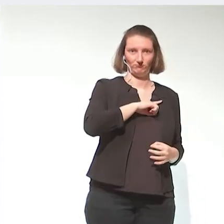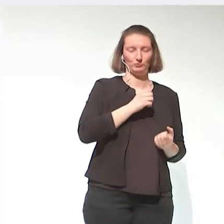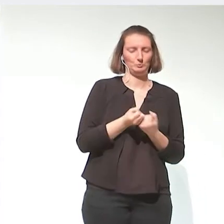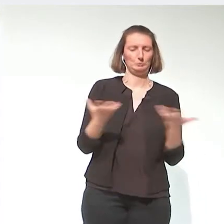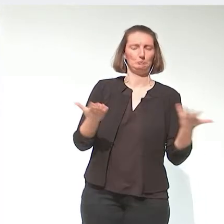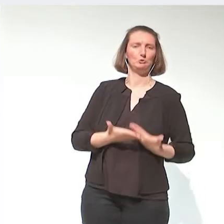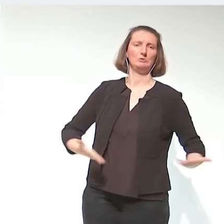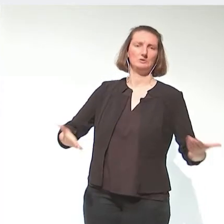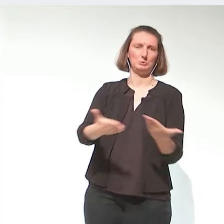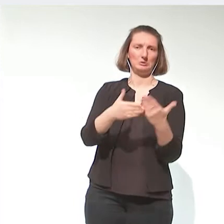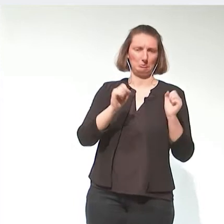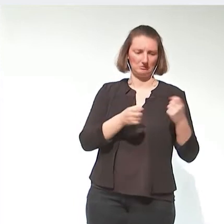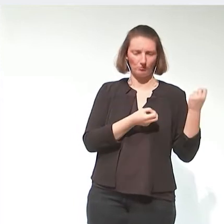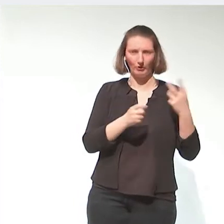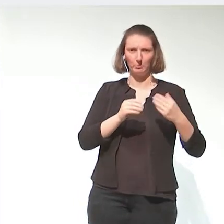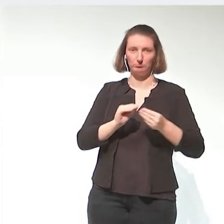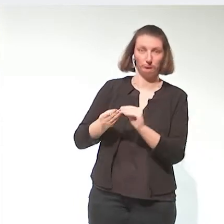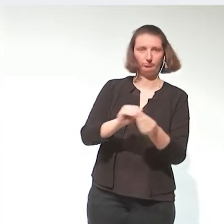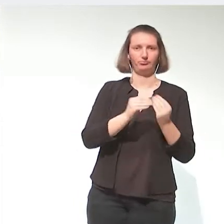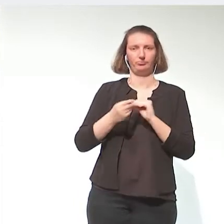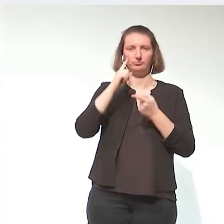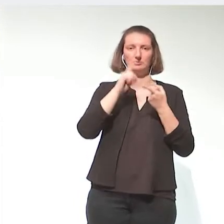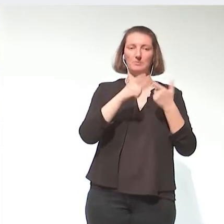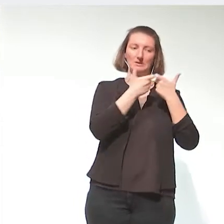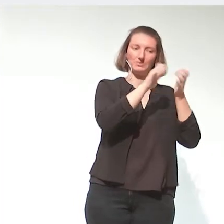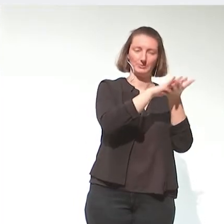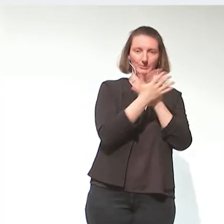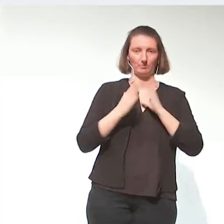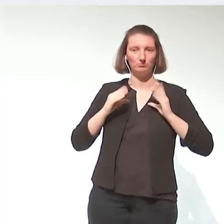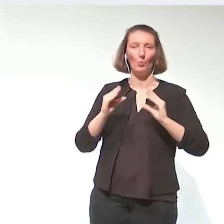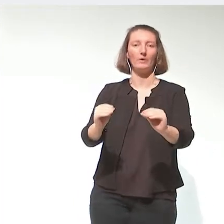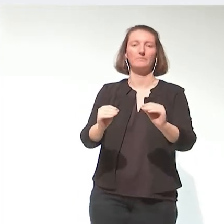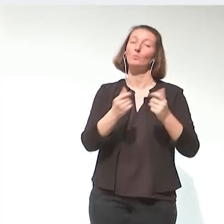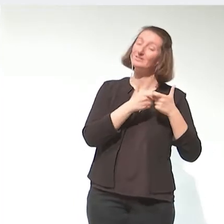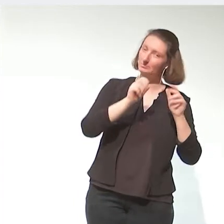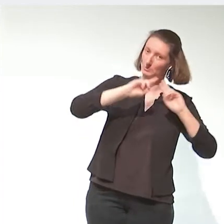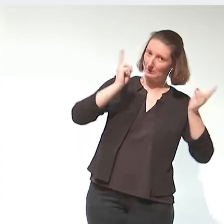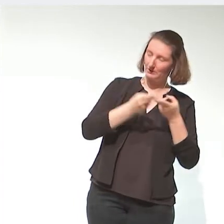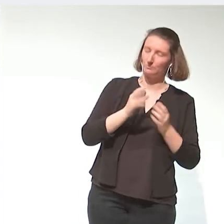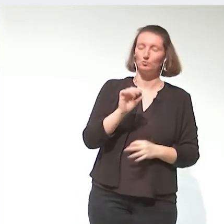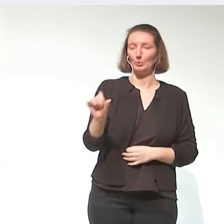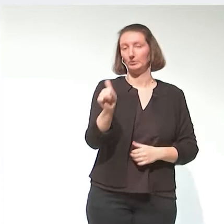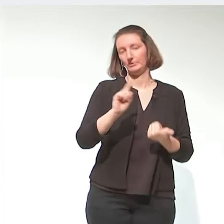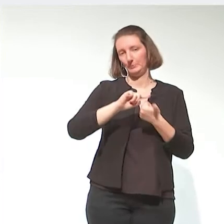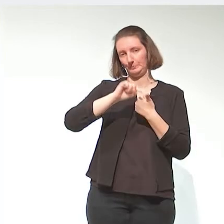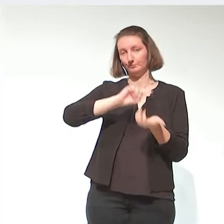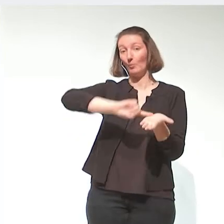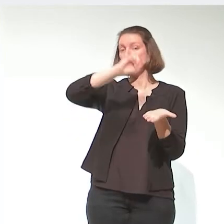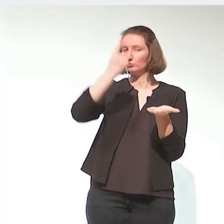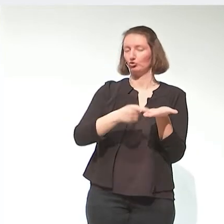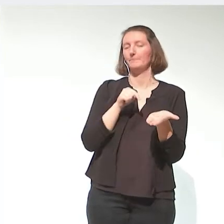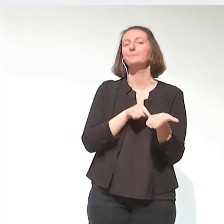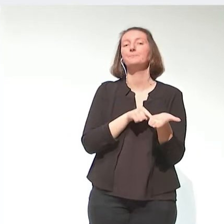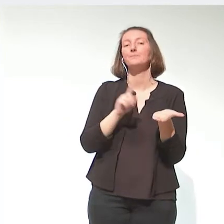Disabilities said this very well. Now, there are problems in terms of universal accessibility. Obviously,